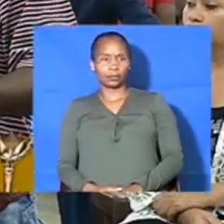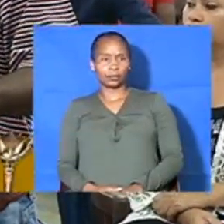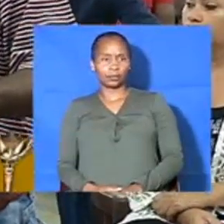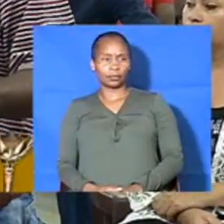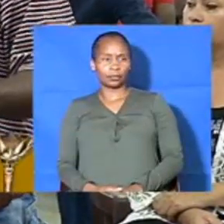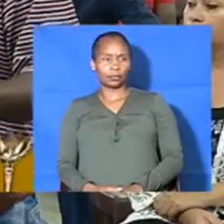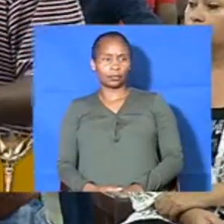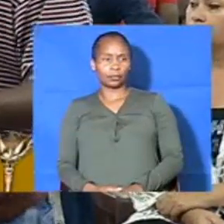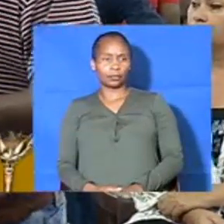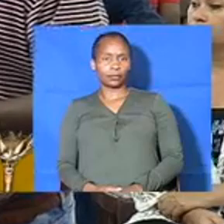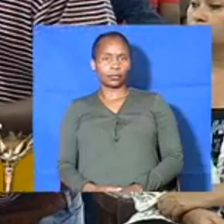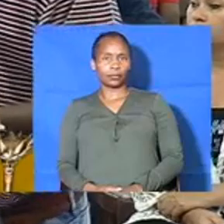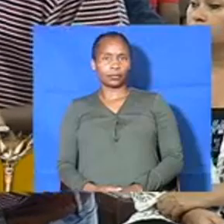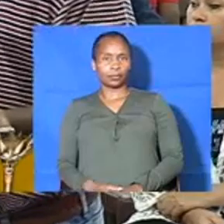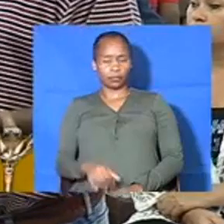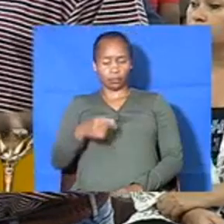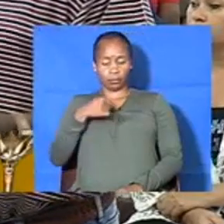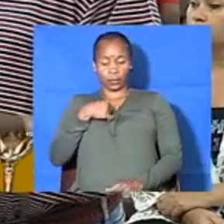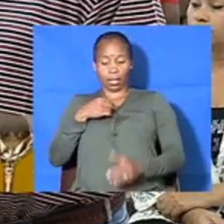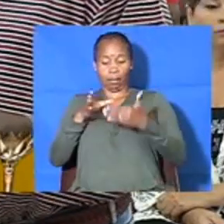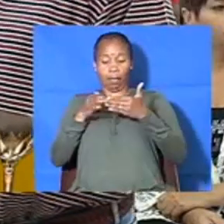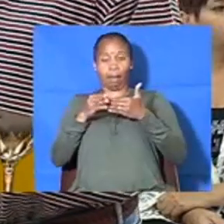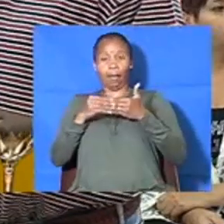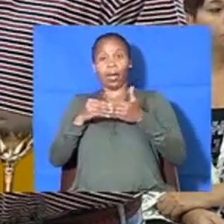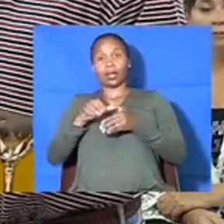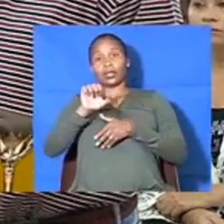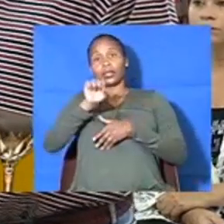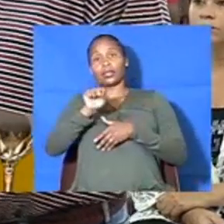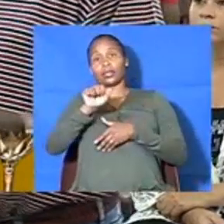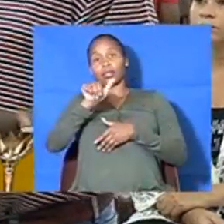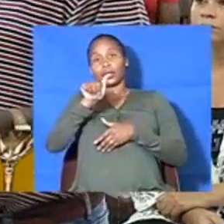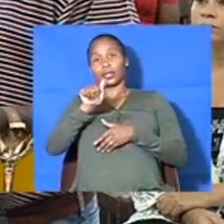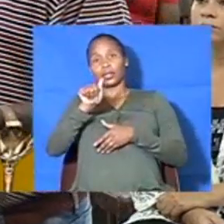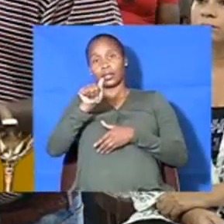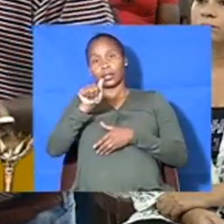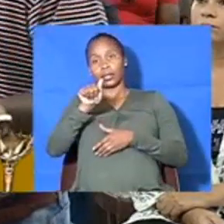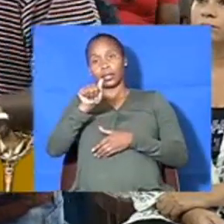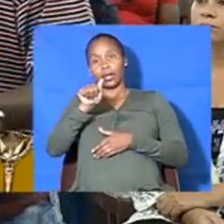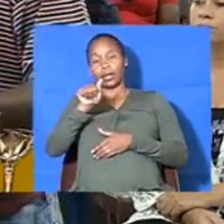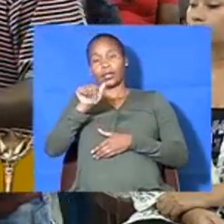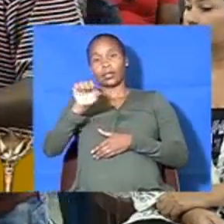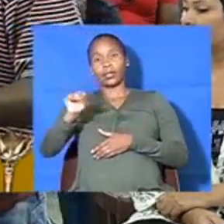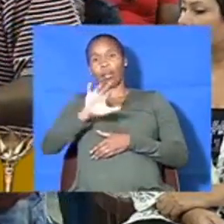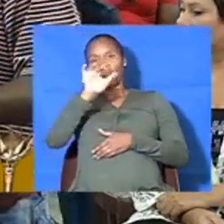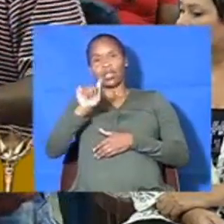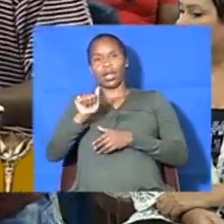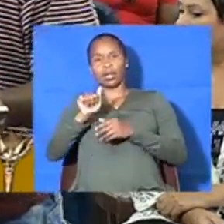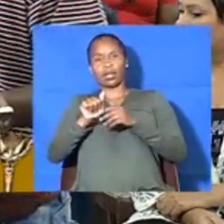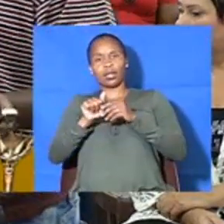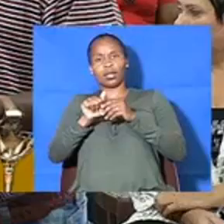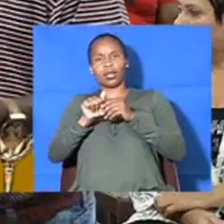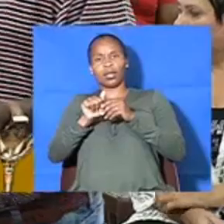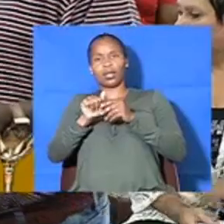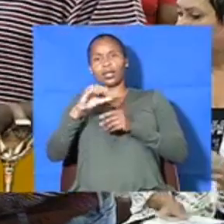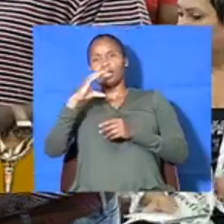true. 5 years from now, if this request doesn't be replied,